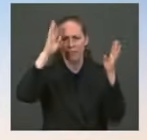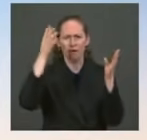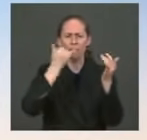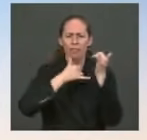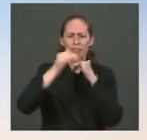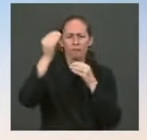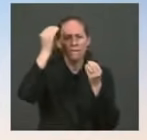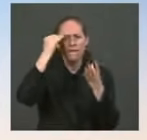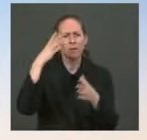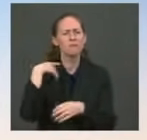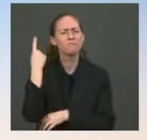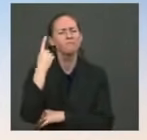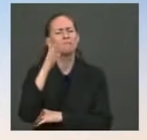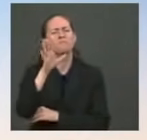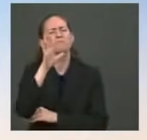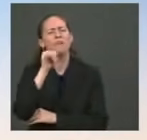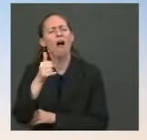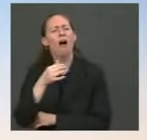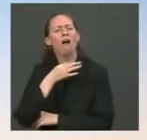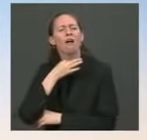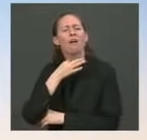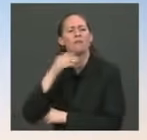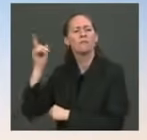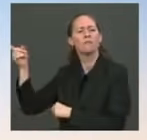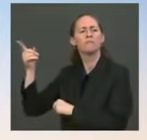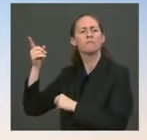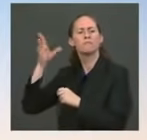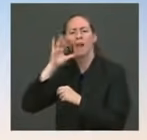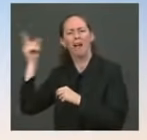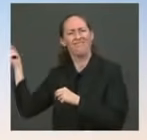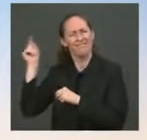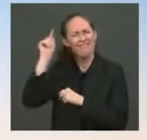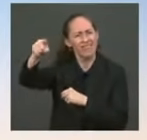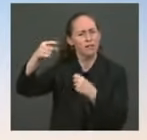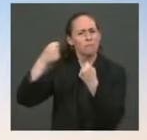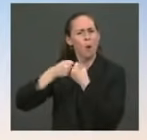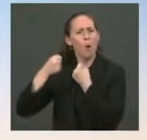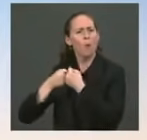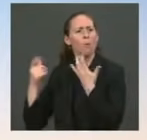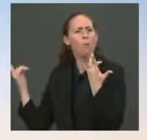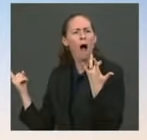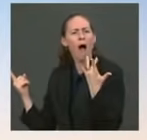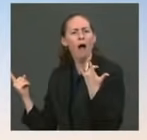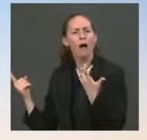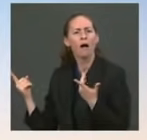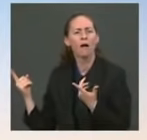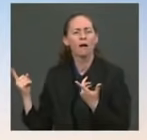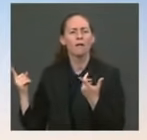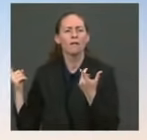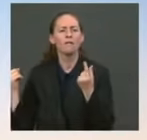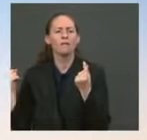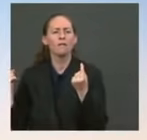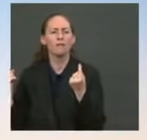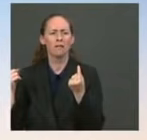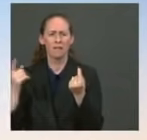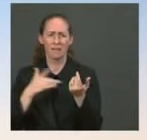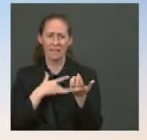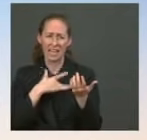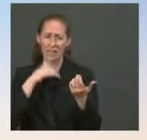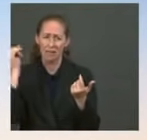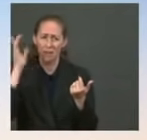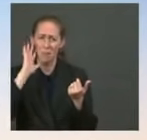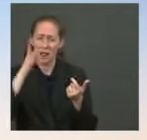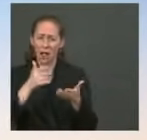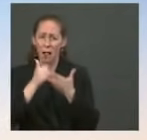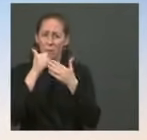hasn't President Biden ever visited the southern border? What would you like him to do at the southern border, and what impact do you think that would have on the policies?